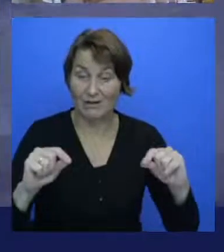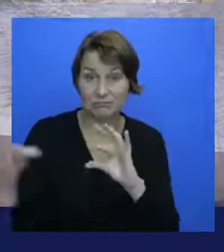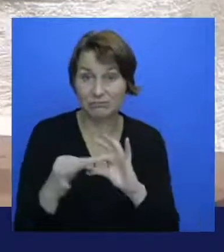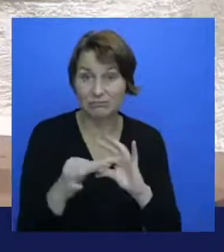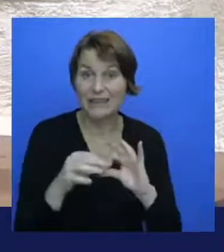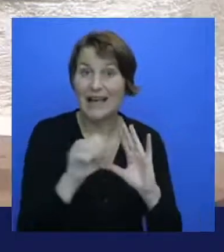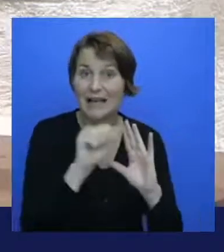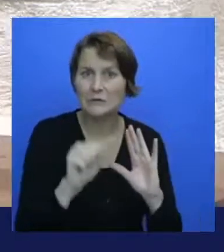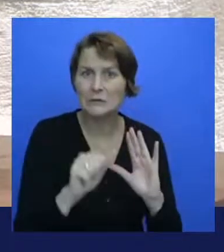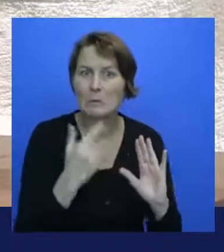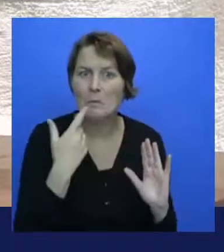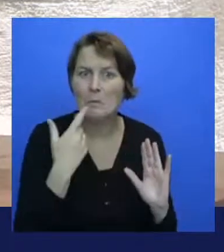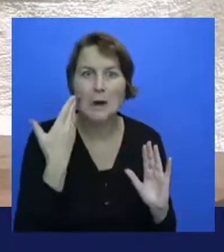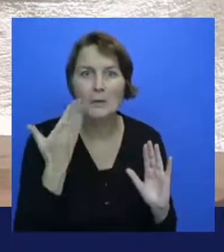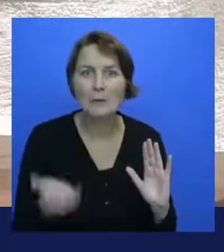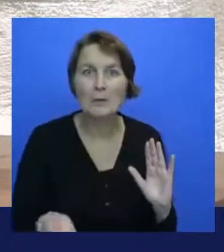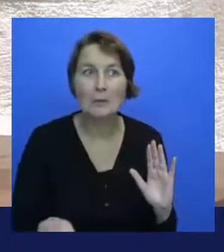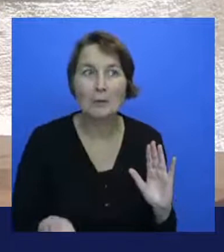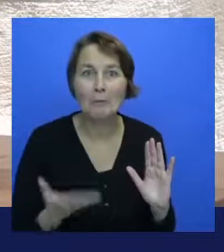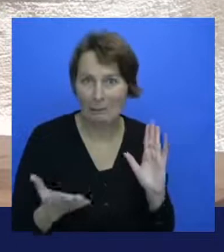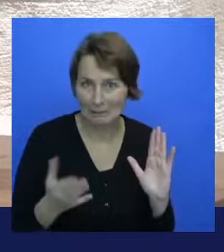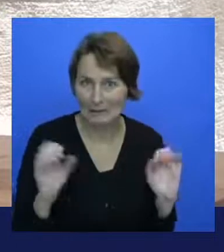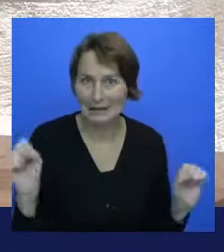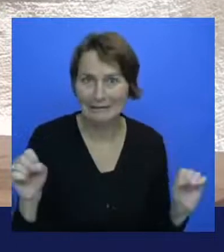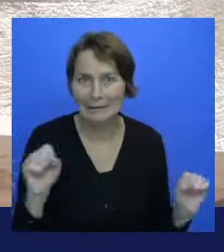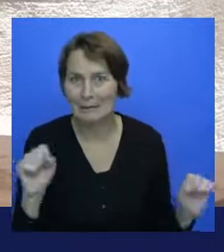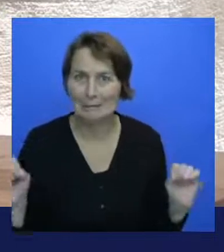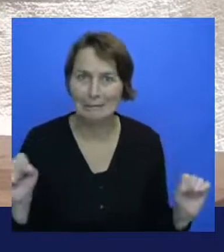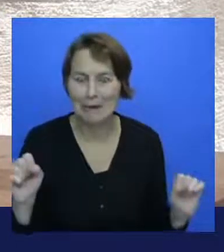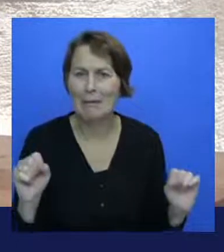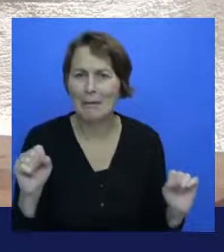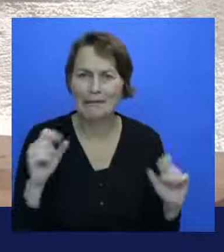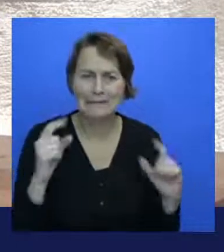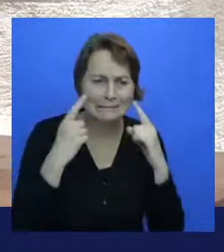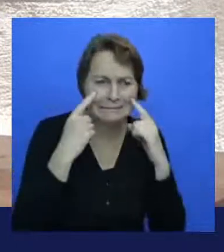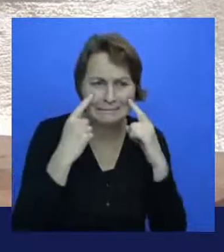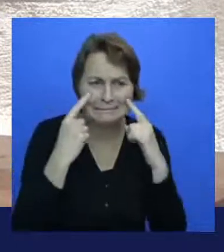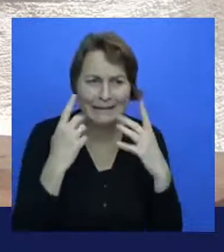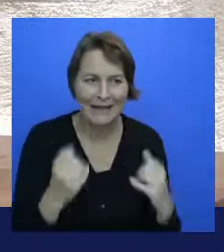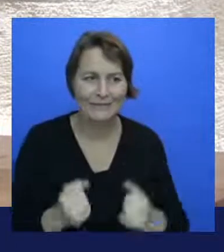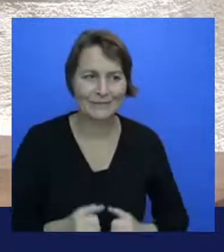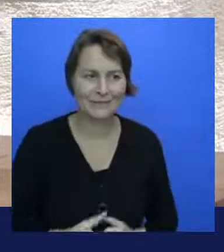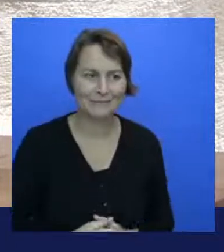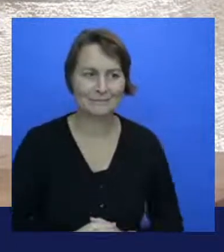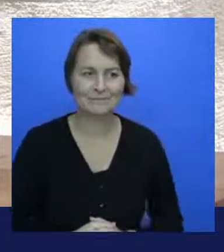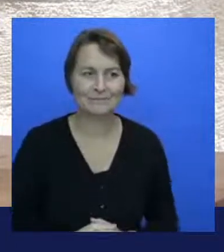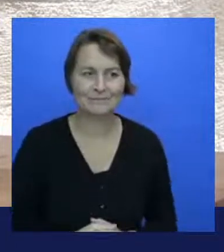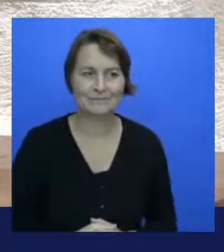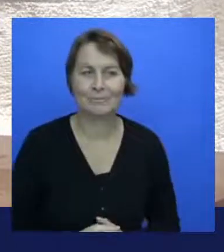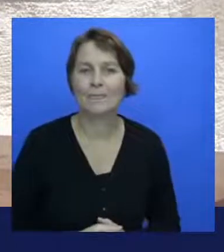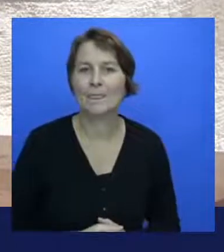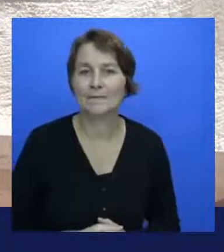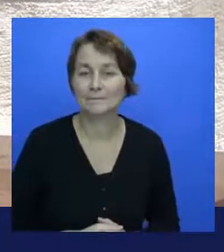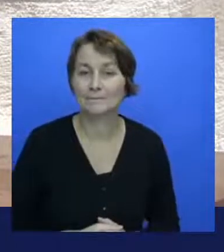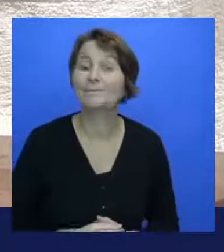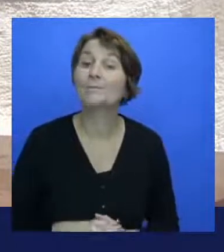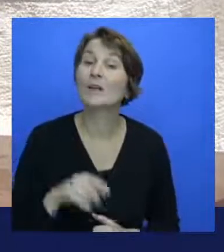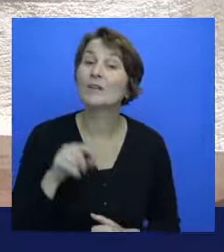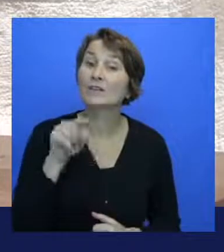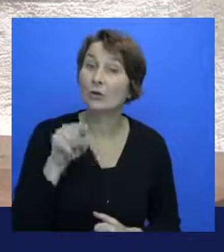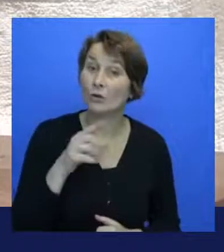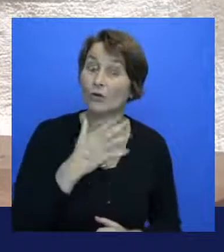did. I got to figure that out. Yeah, that would be actually great for people. So if also if you would like to try out any